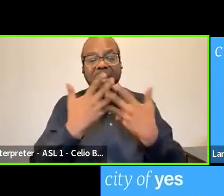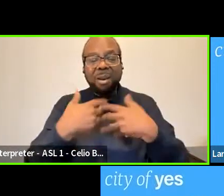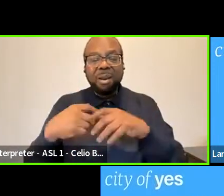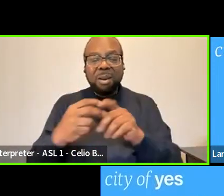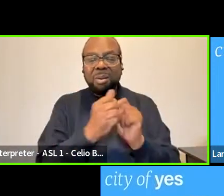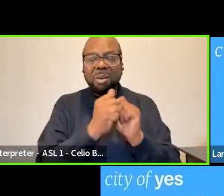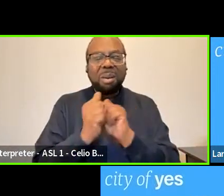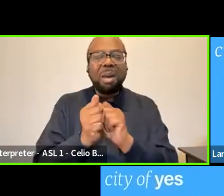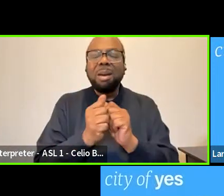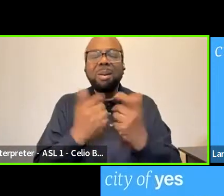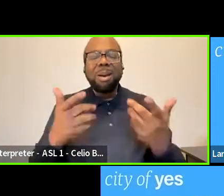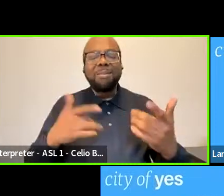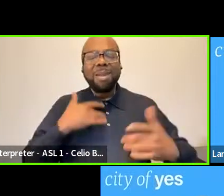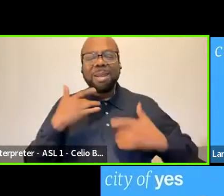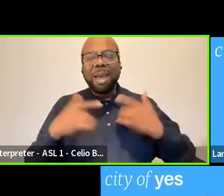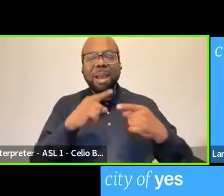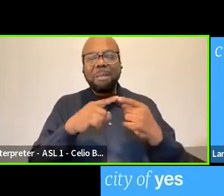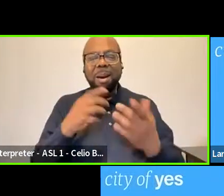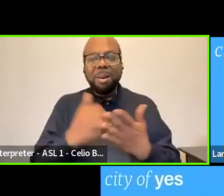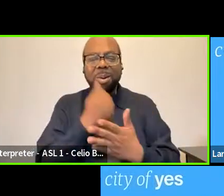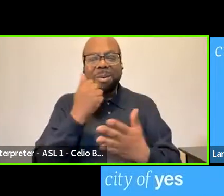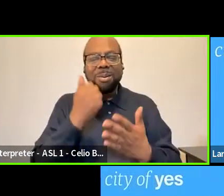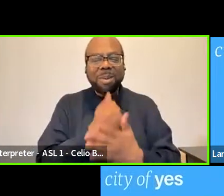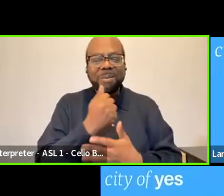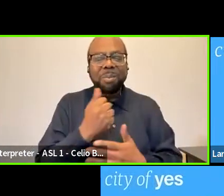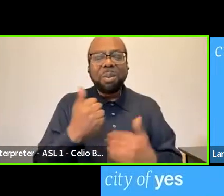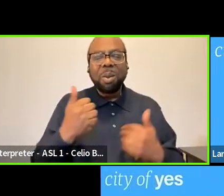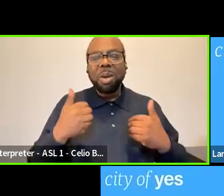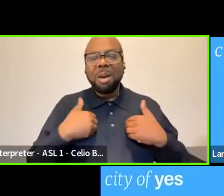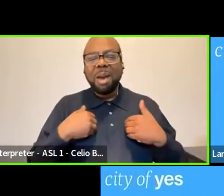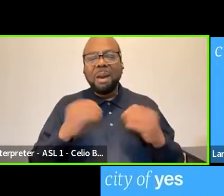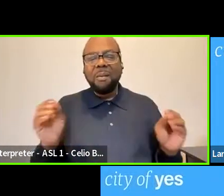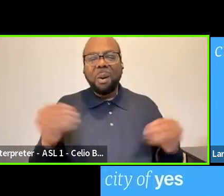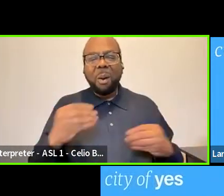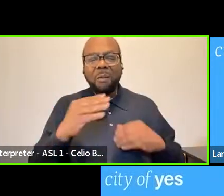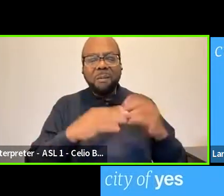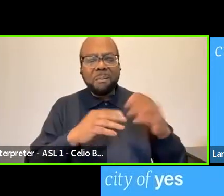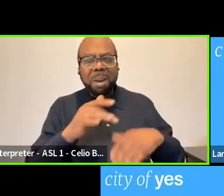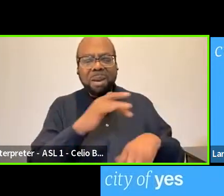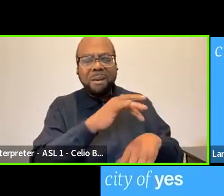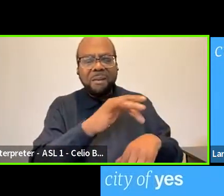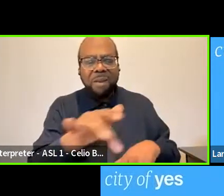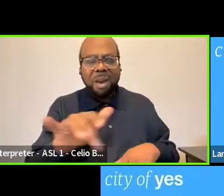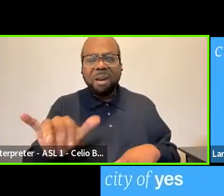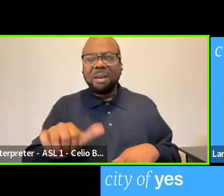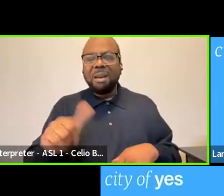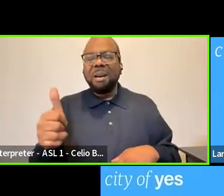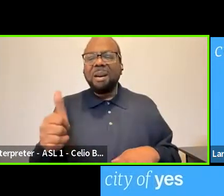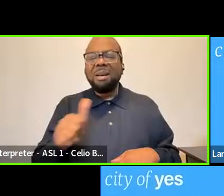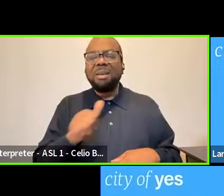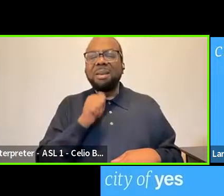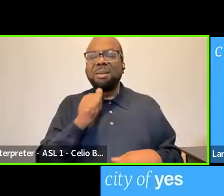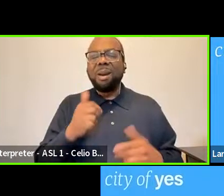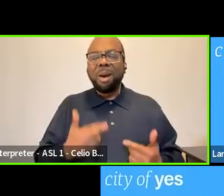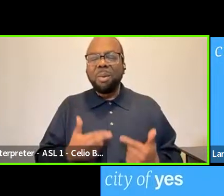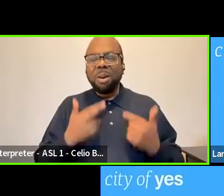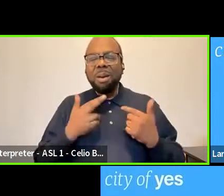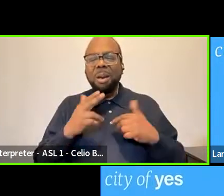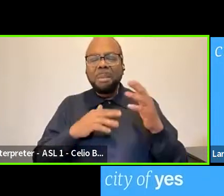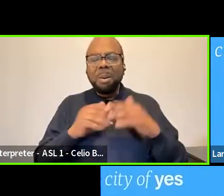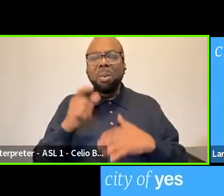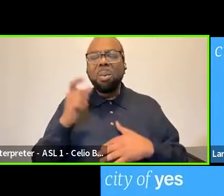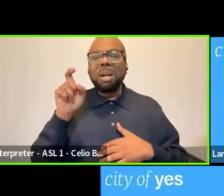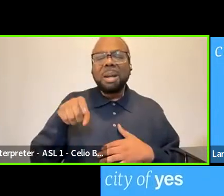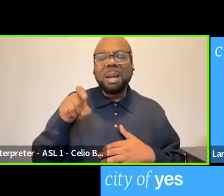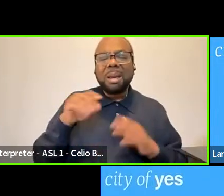about the win, win, win. Um, you know, we've got these vacant office buildings and other non-residential buildings. We desperately need housing. And a lot of these